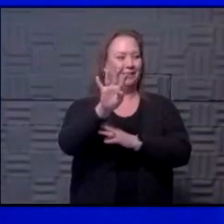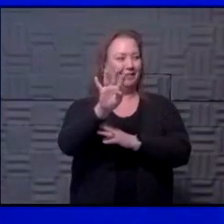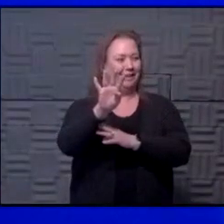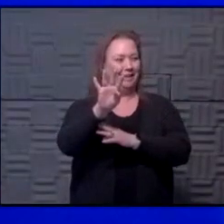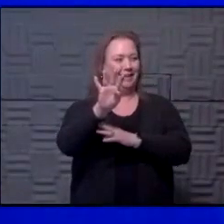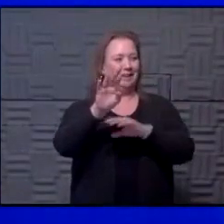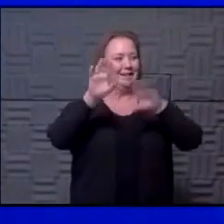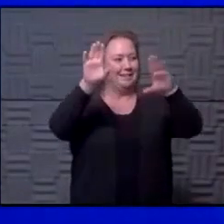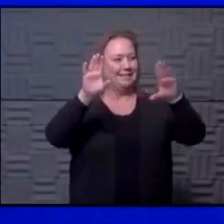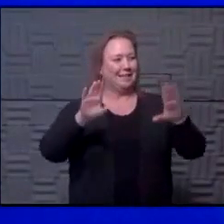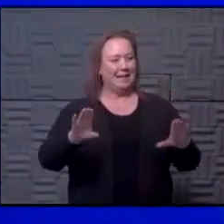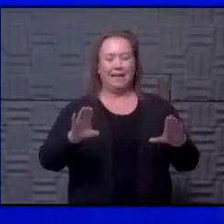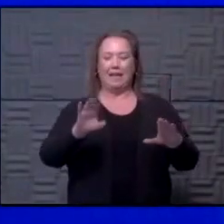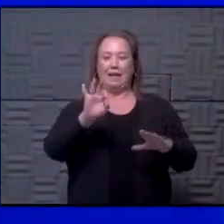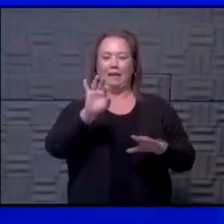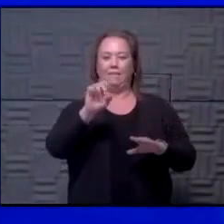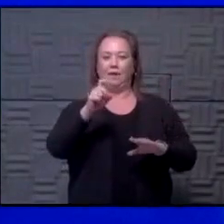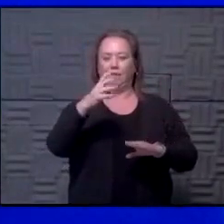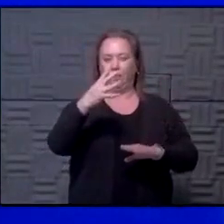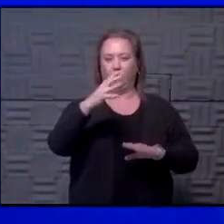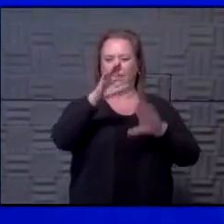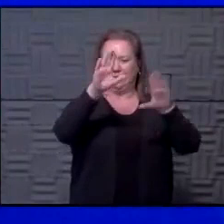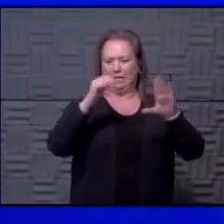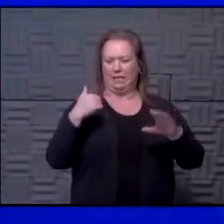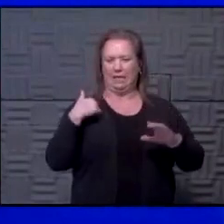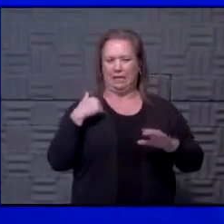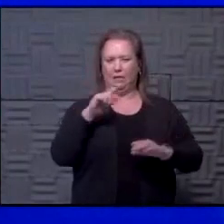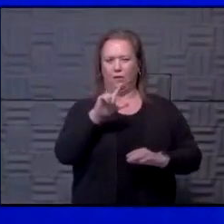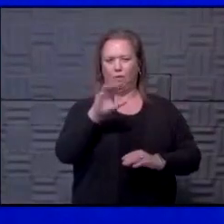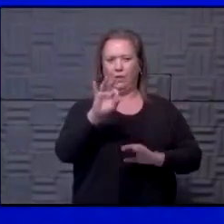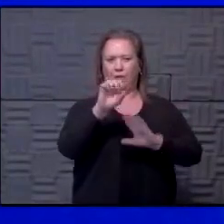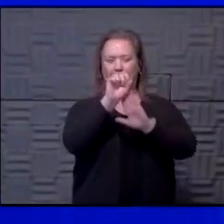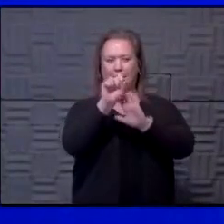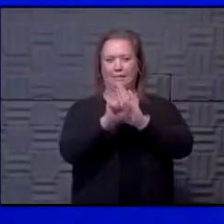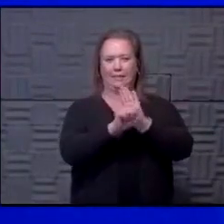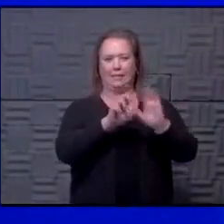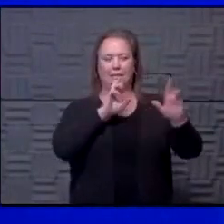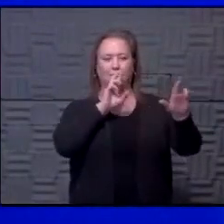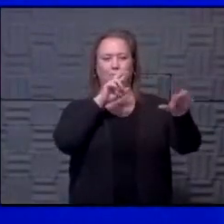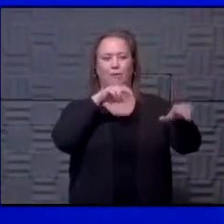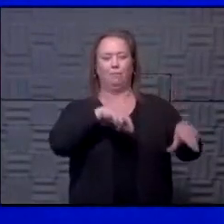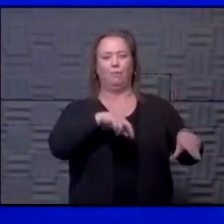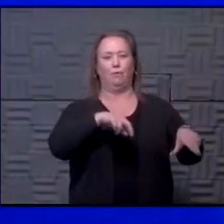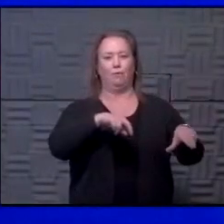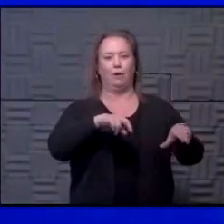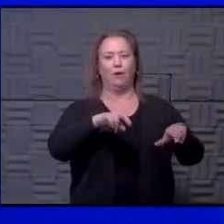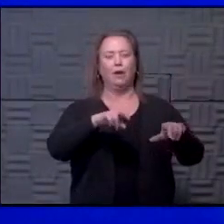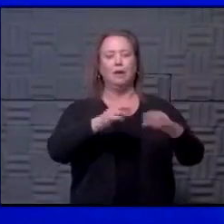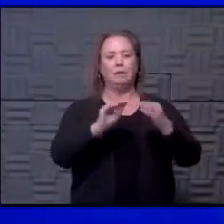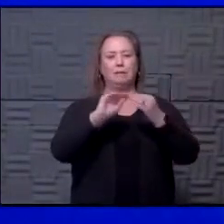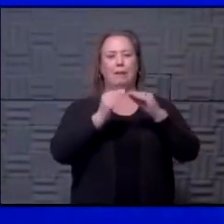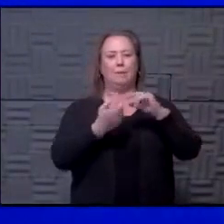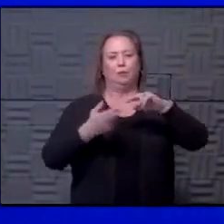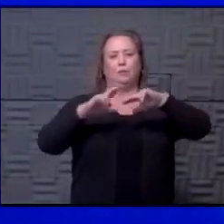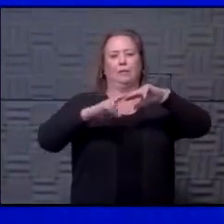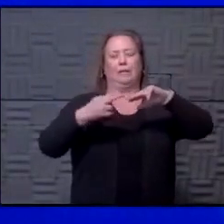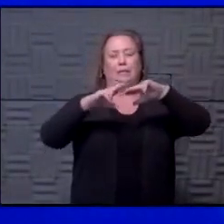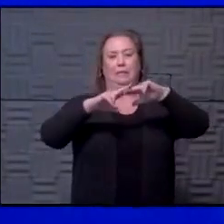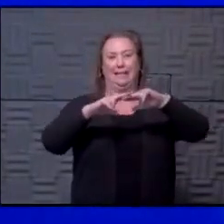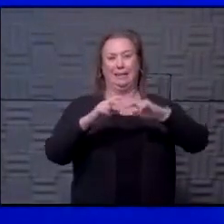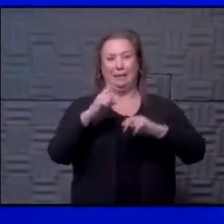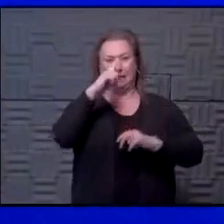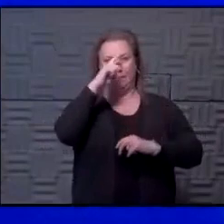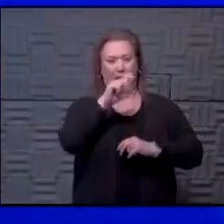On Sunday, for the first time in more than a month, at least 29 states reporting rising case counts. Is that because of